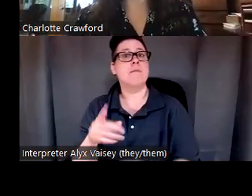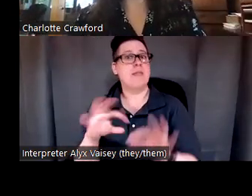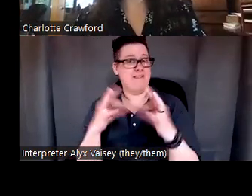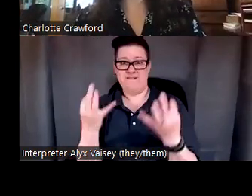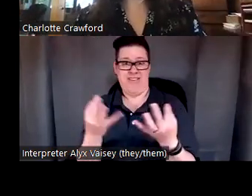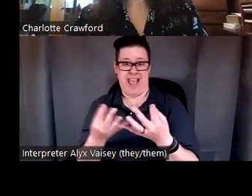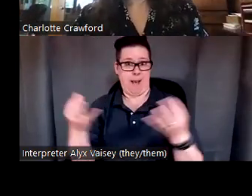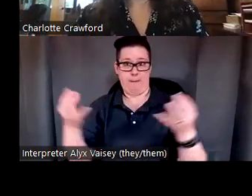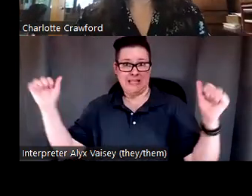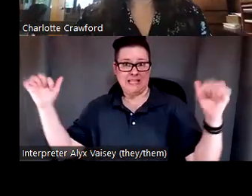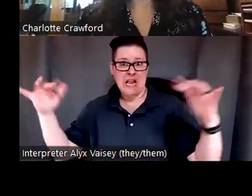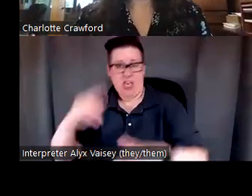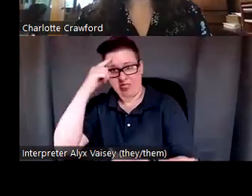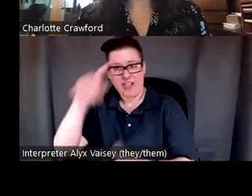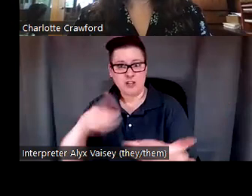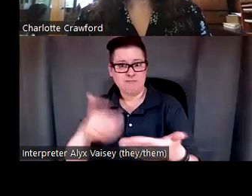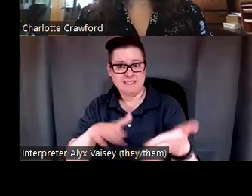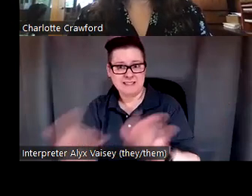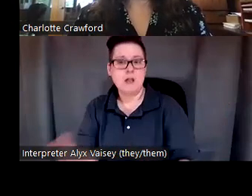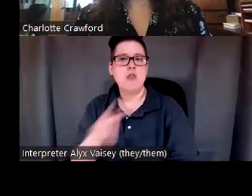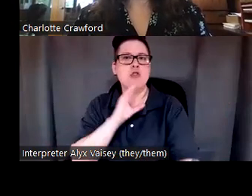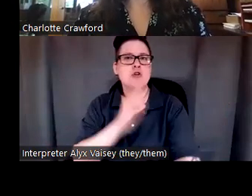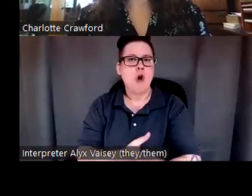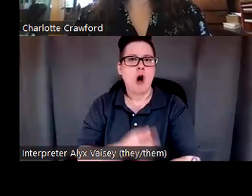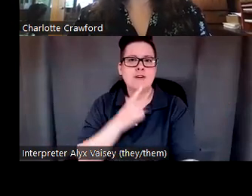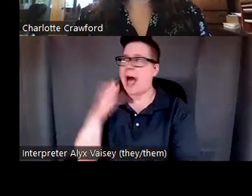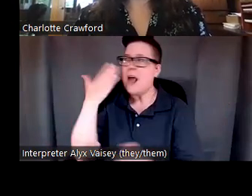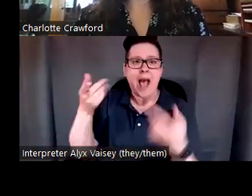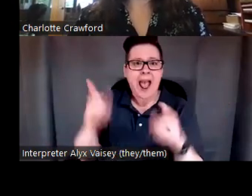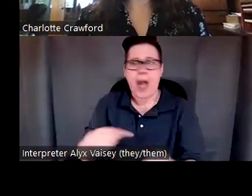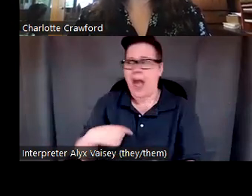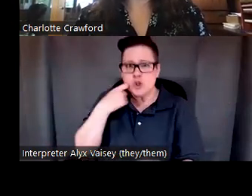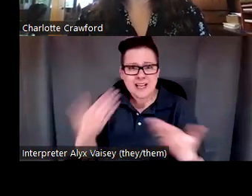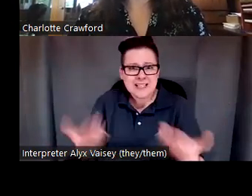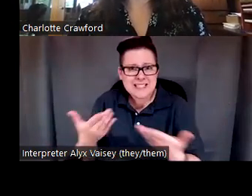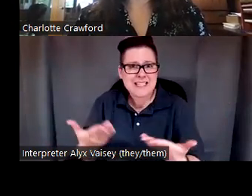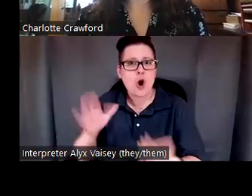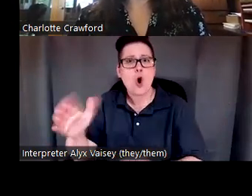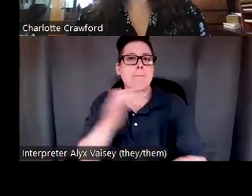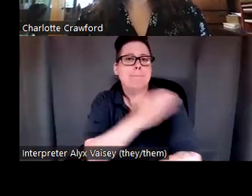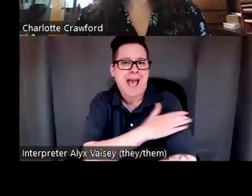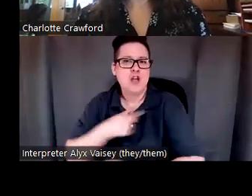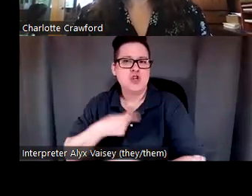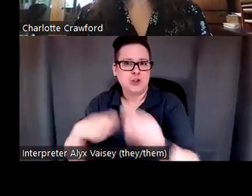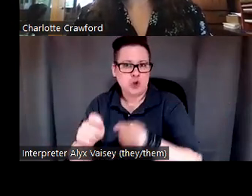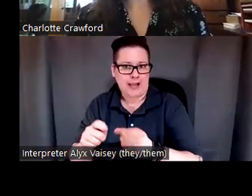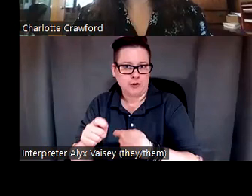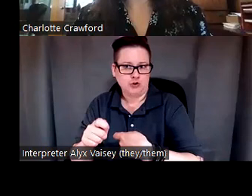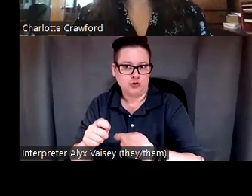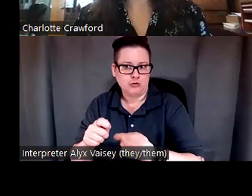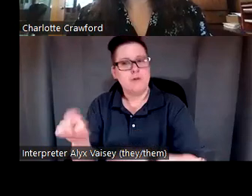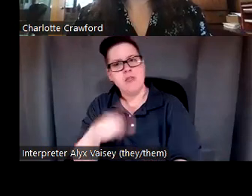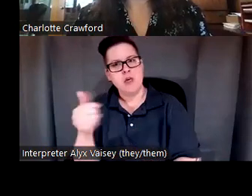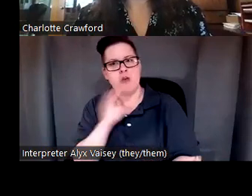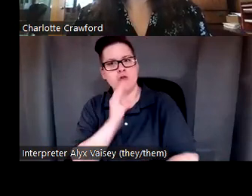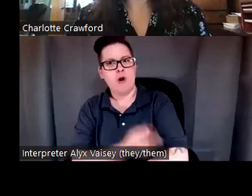all arriving, and the one daughter goes, I don't know what happened. I was just here. I changed her patch. Another daughter looks